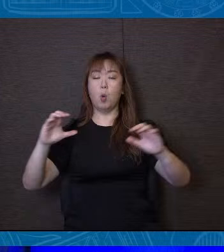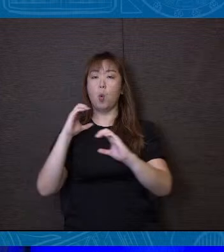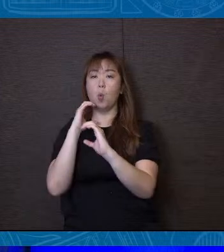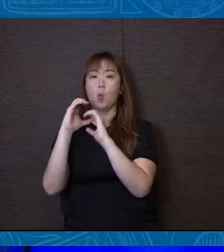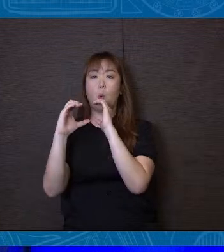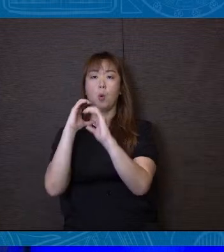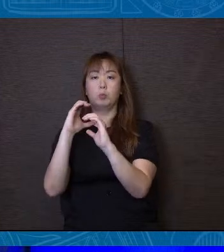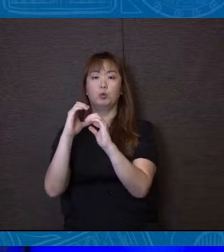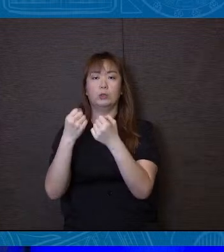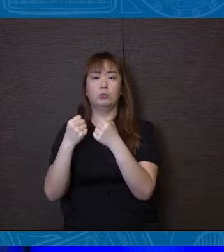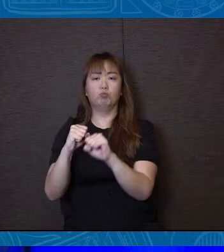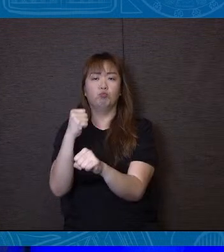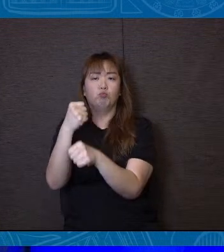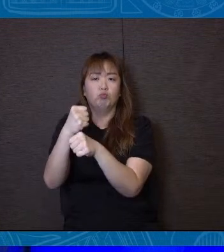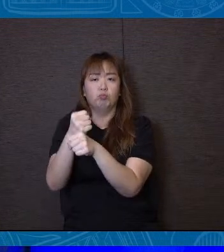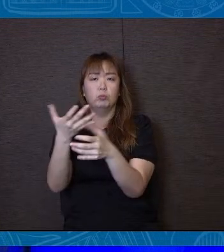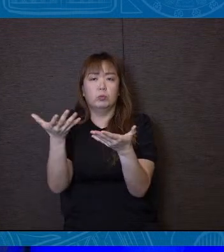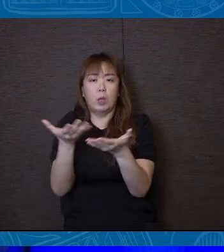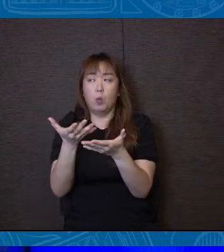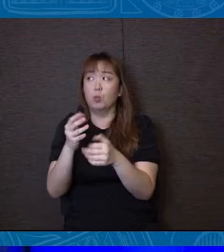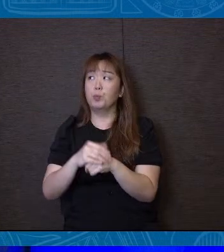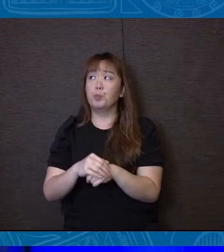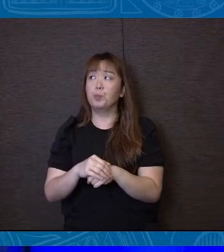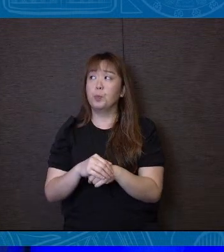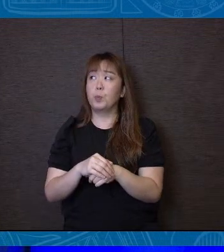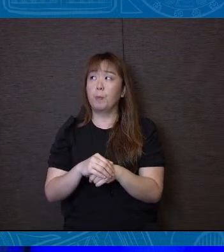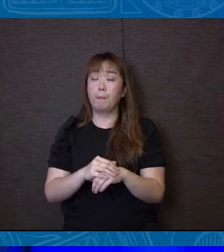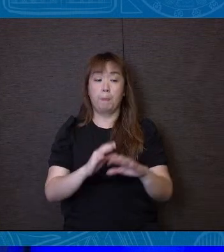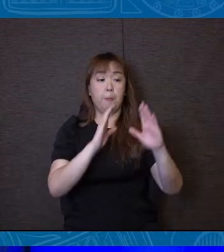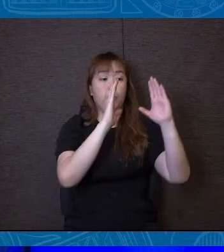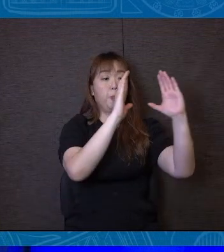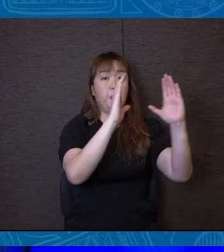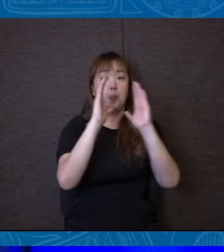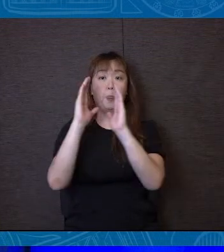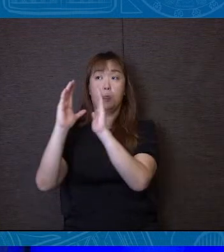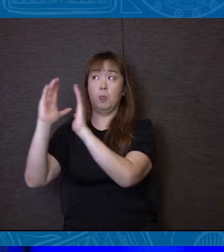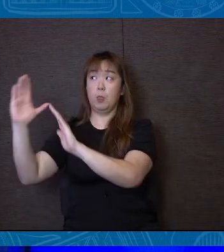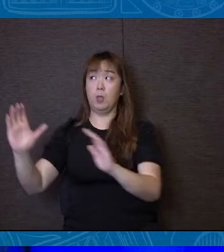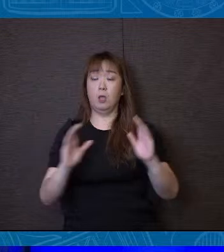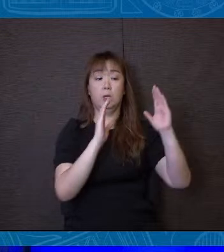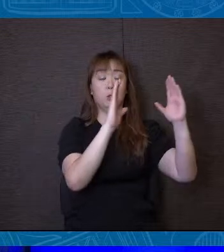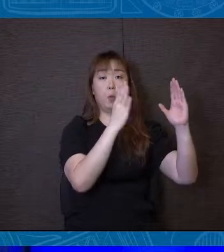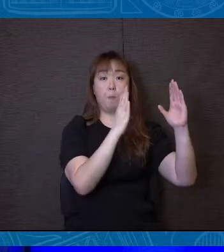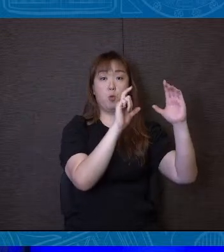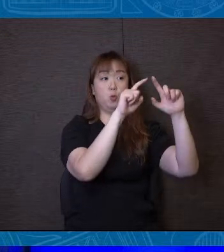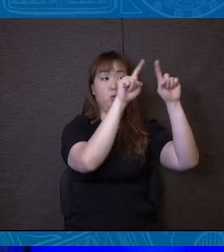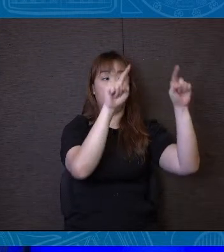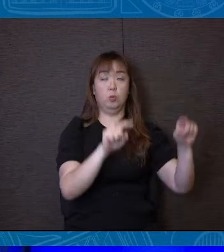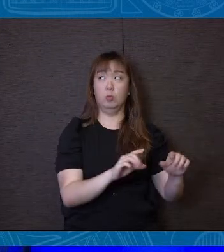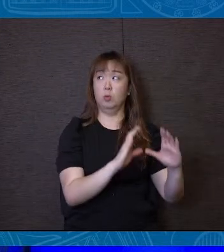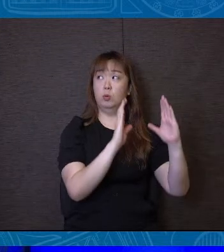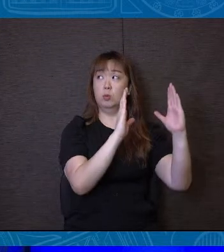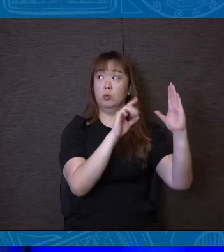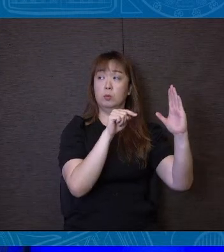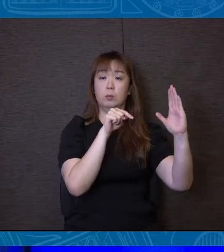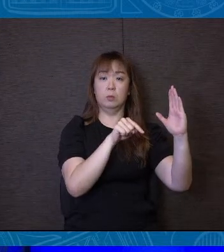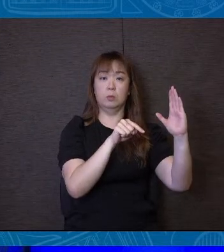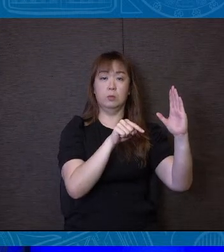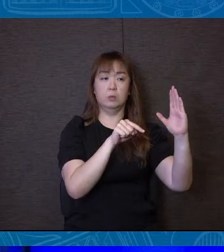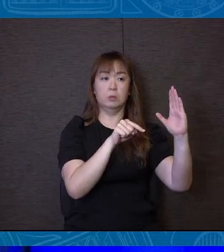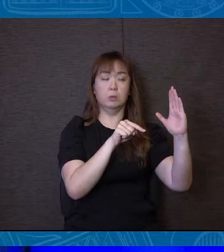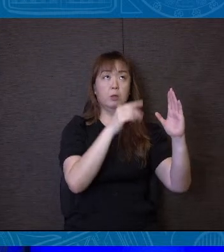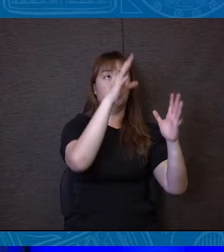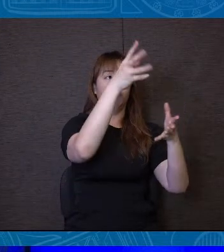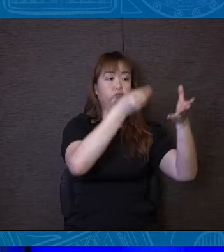works. I'll put here the 3 squares. If you see the blue one, these are the ones where you get the data